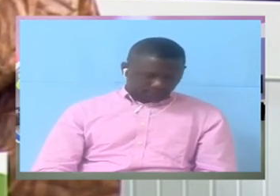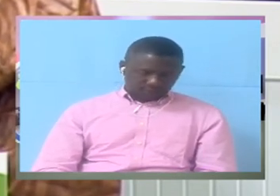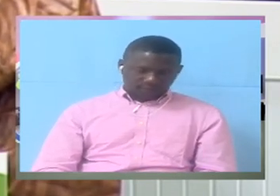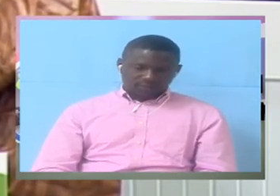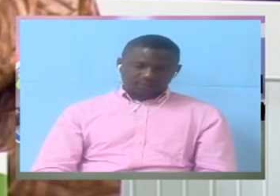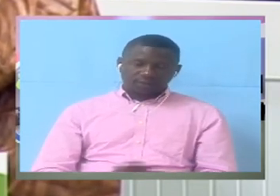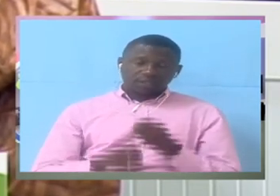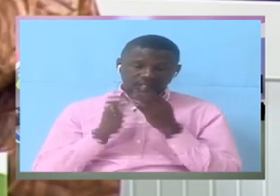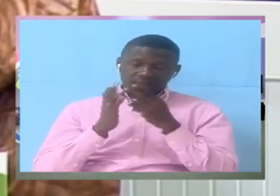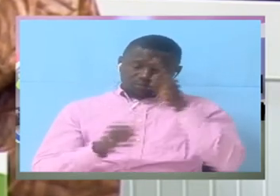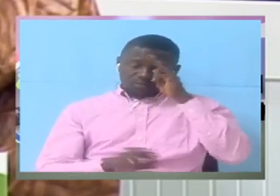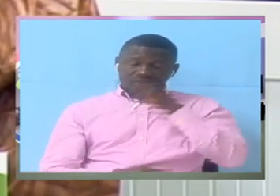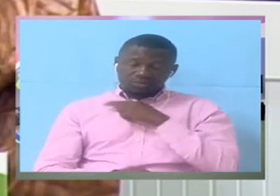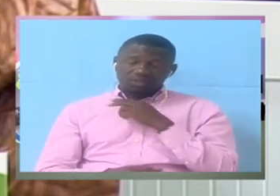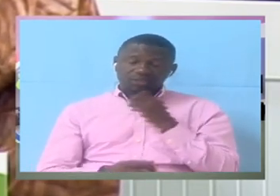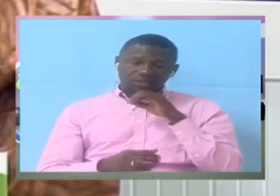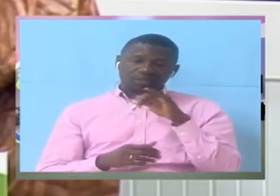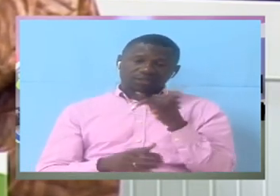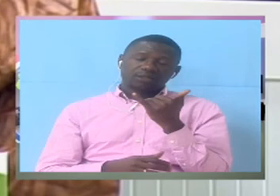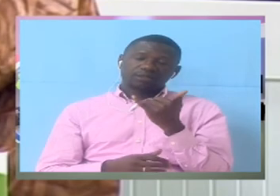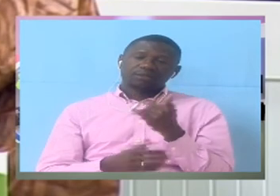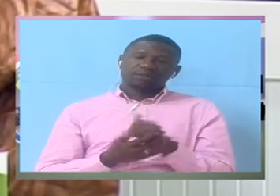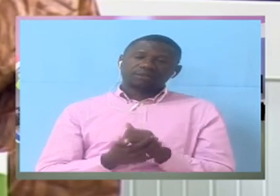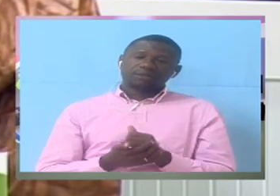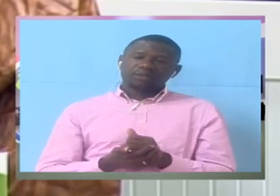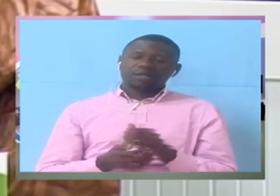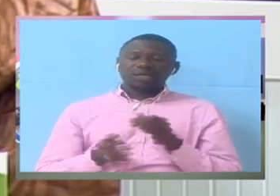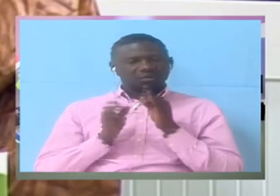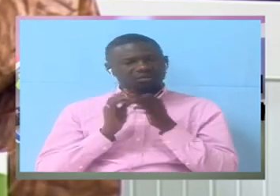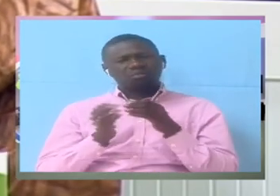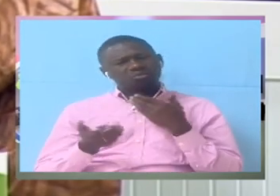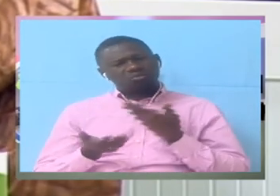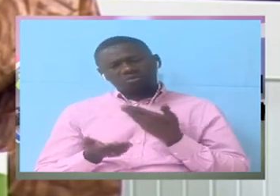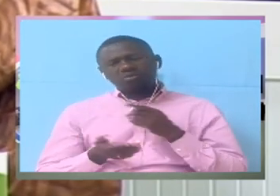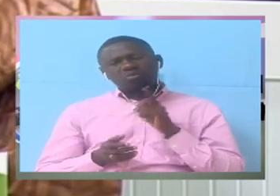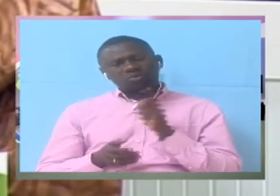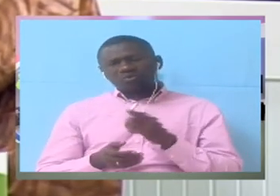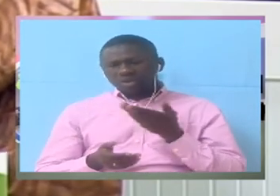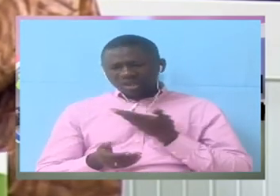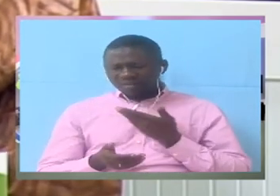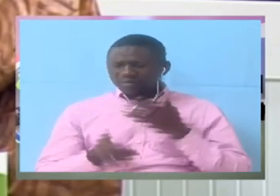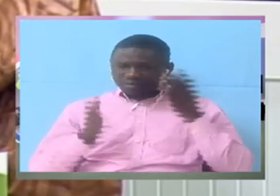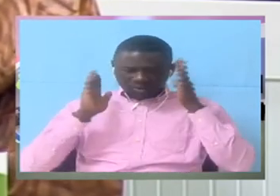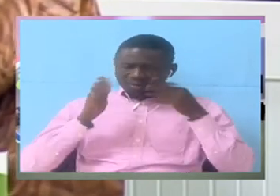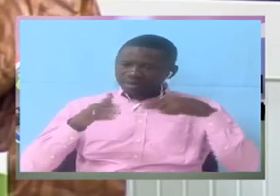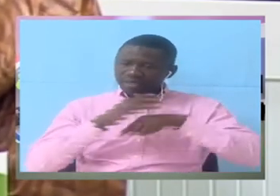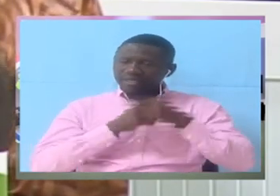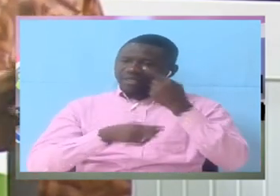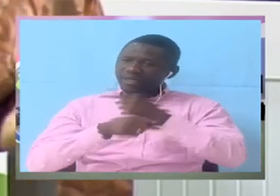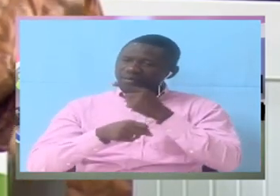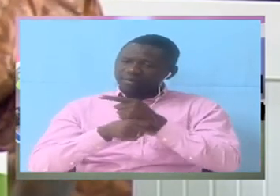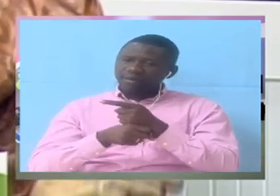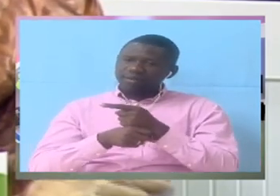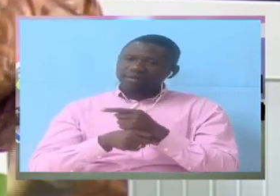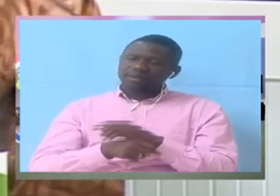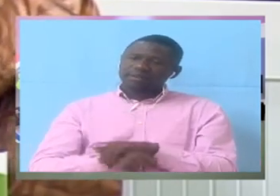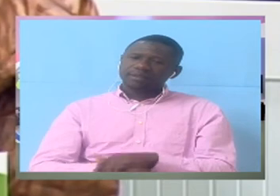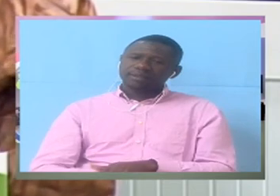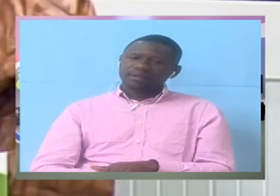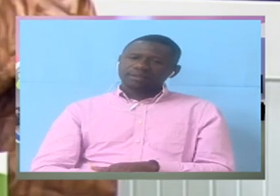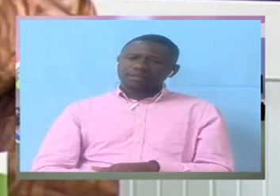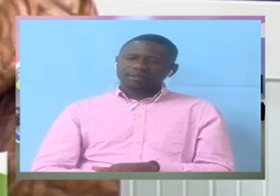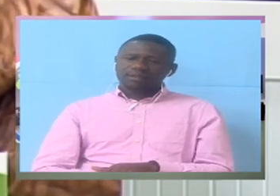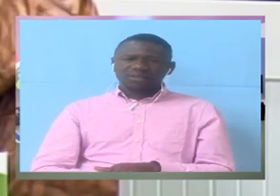I said to him, brother, and he said, yes. I said, but we caused a problem in the Gambia. And you